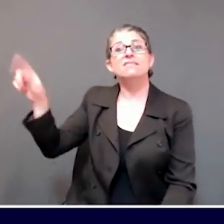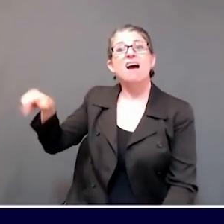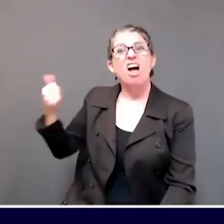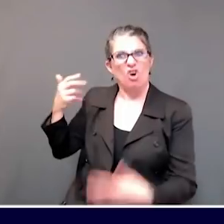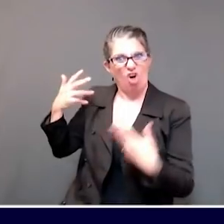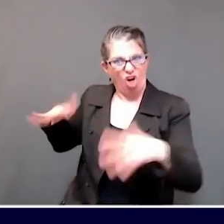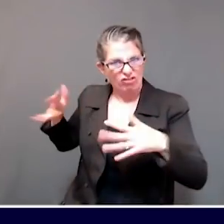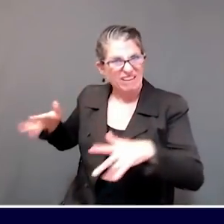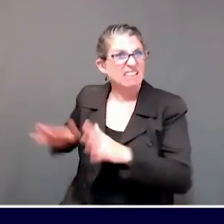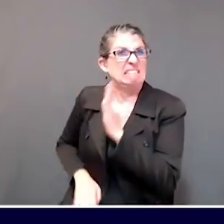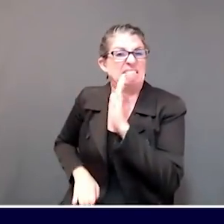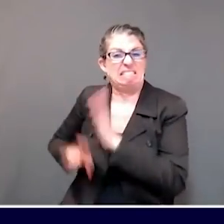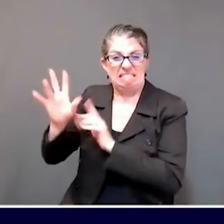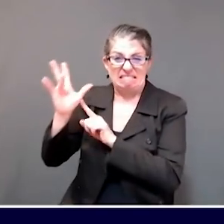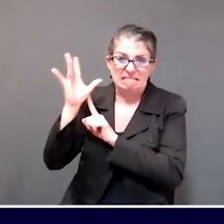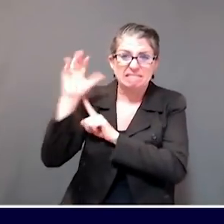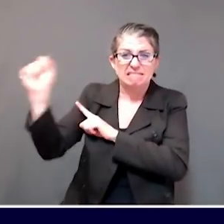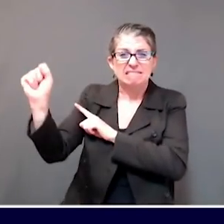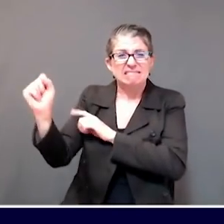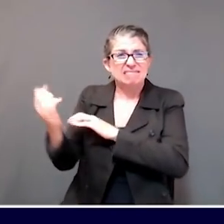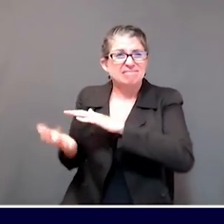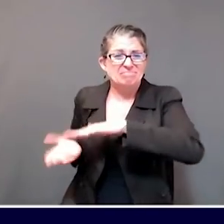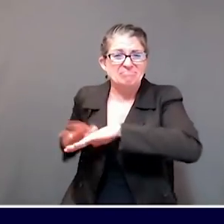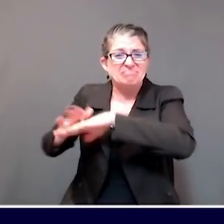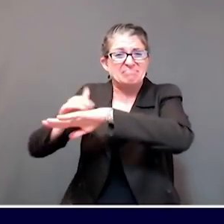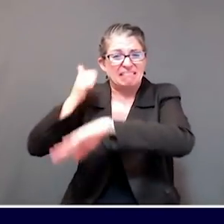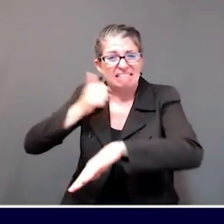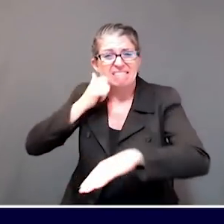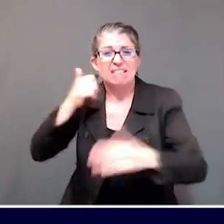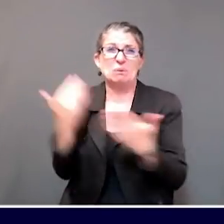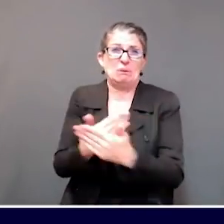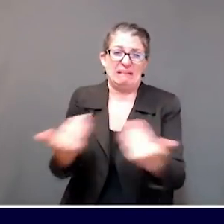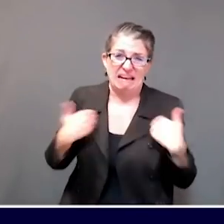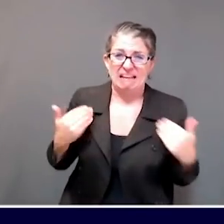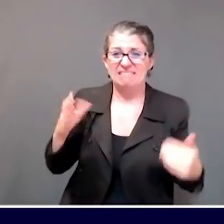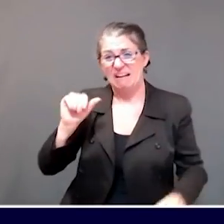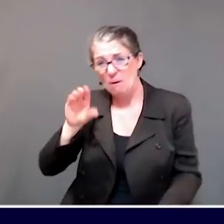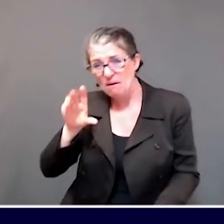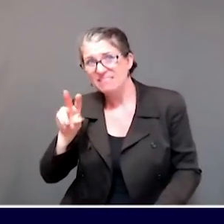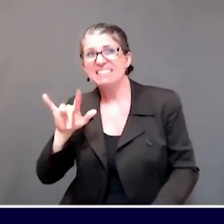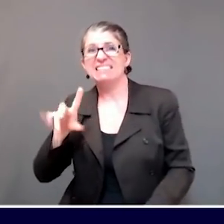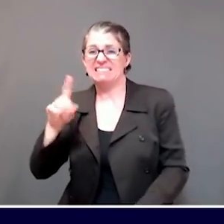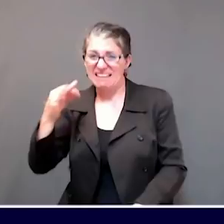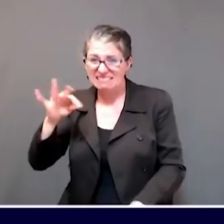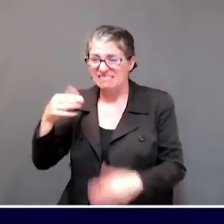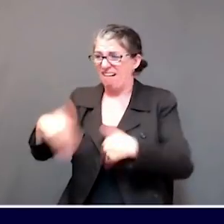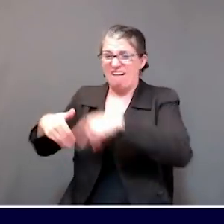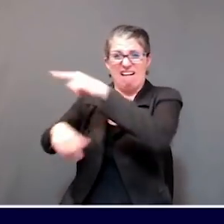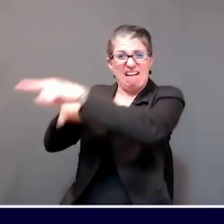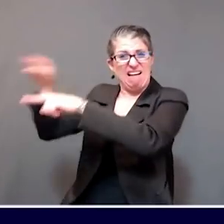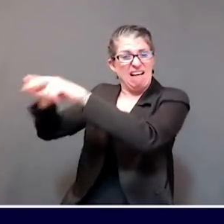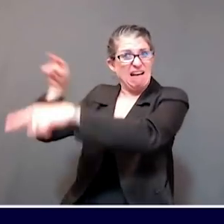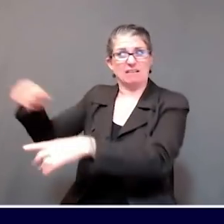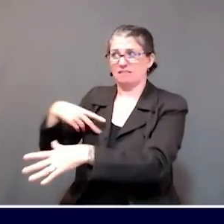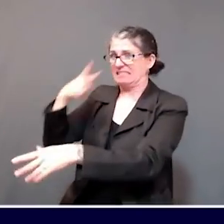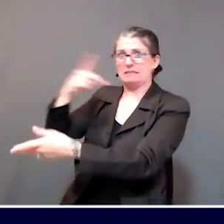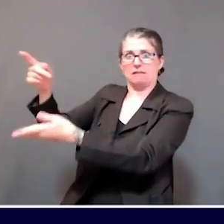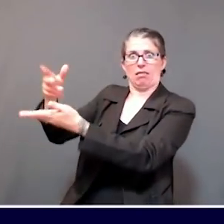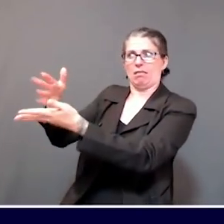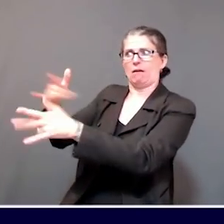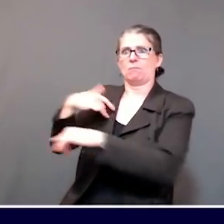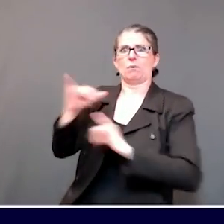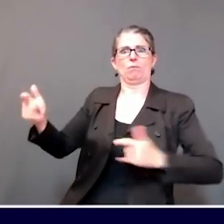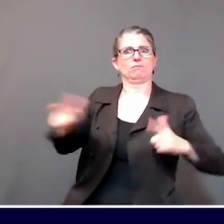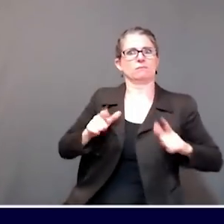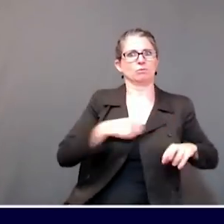sure our systems, our supports are there for the long run. And third is growing our own. In the same way that